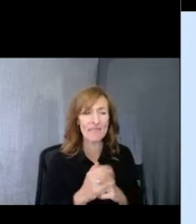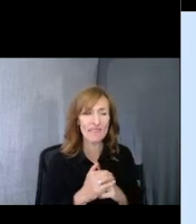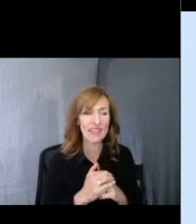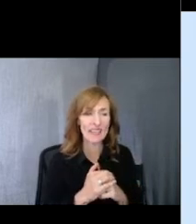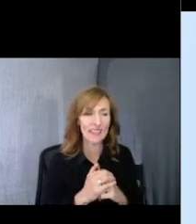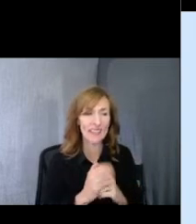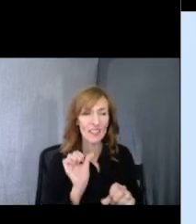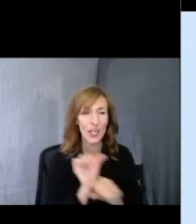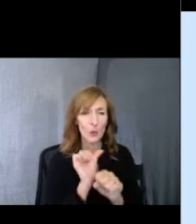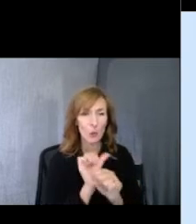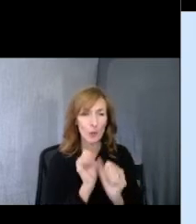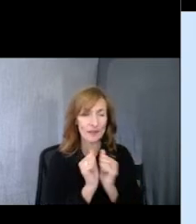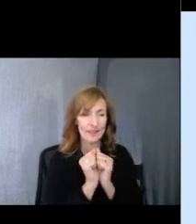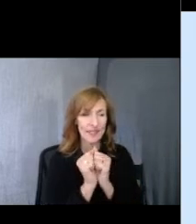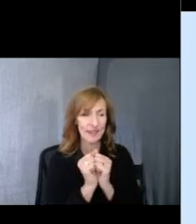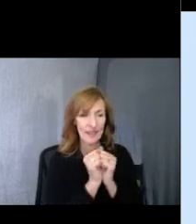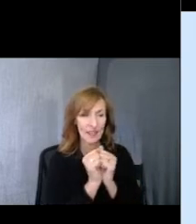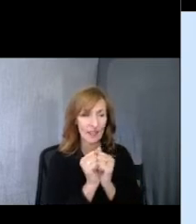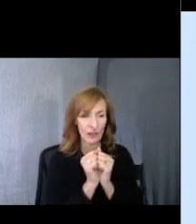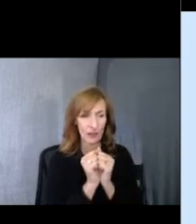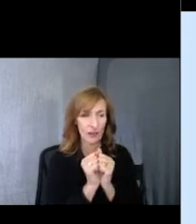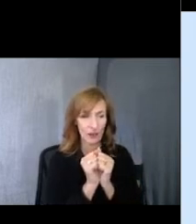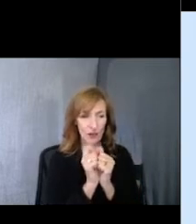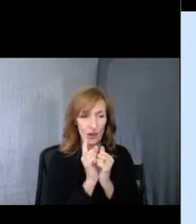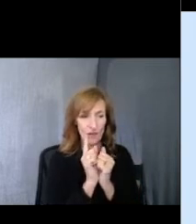together for kidney function.